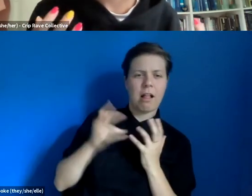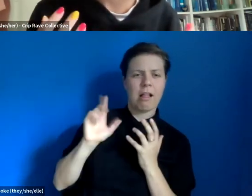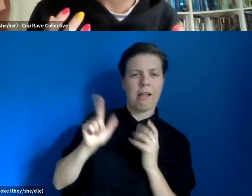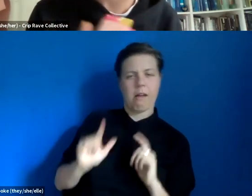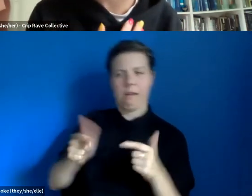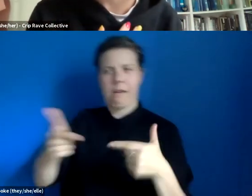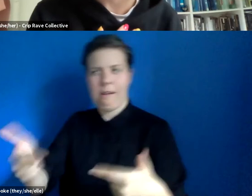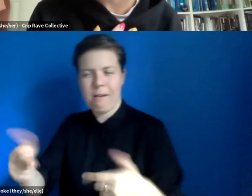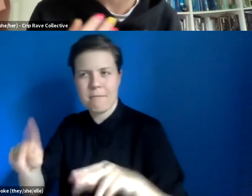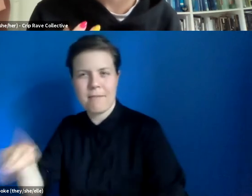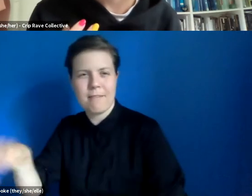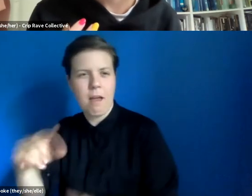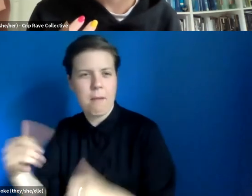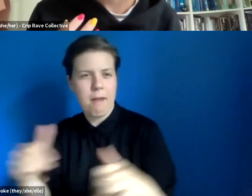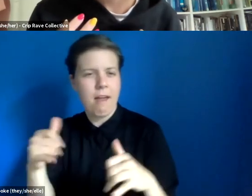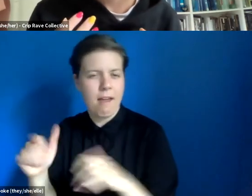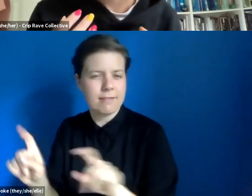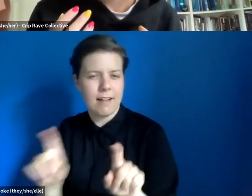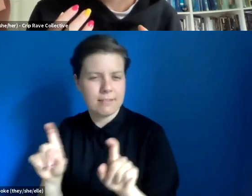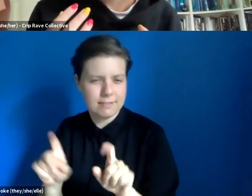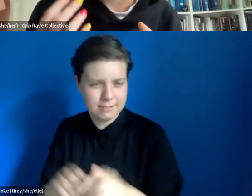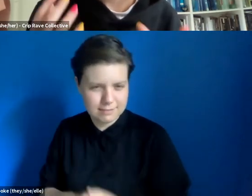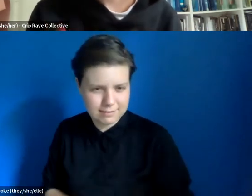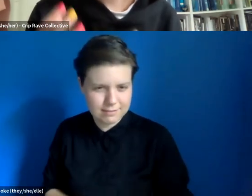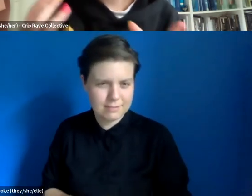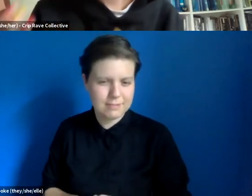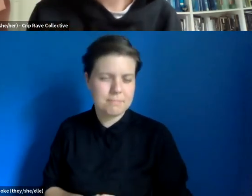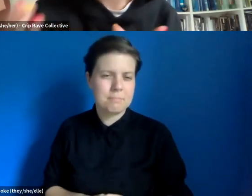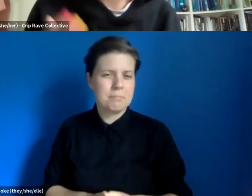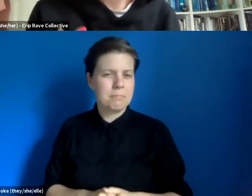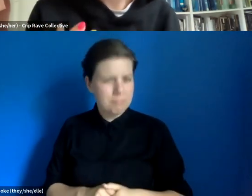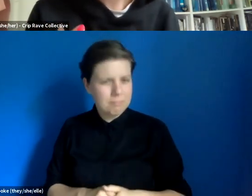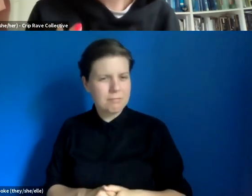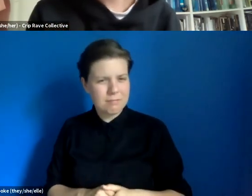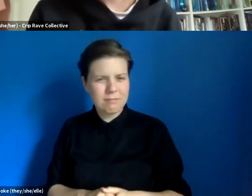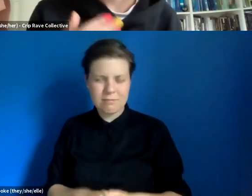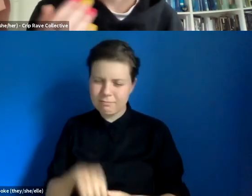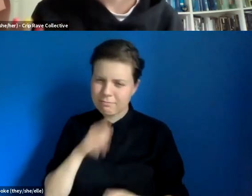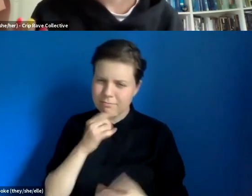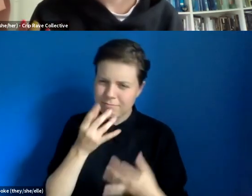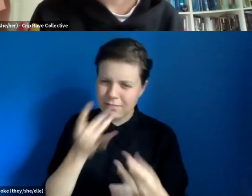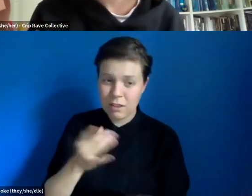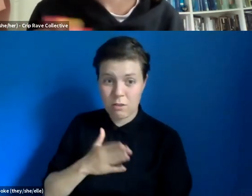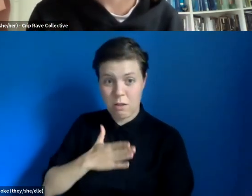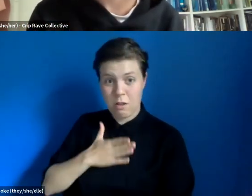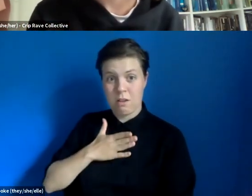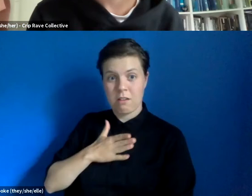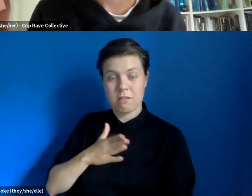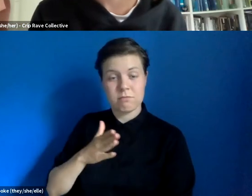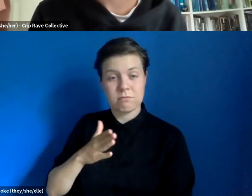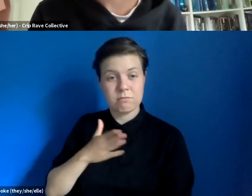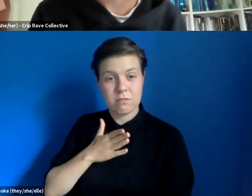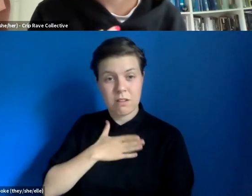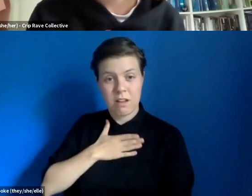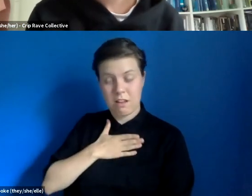question I asked myself around what the sound of my pain was. So I have struggled with a few different